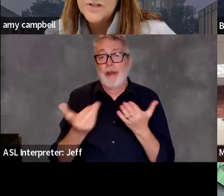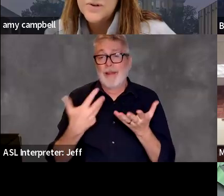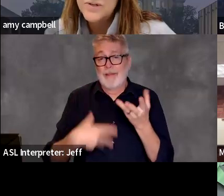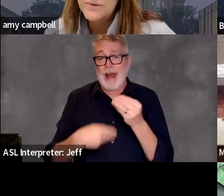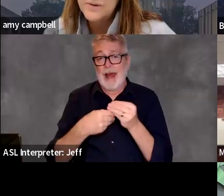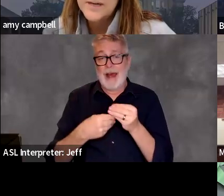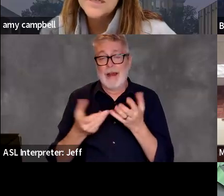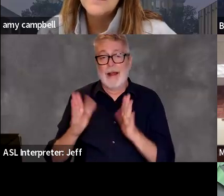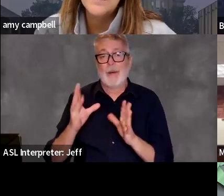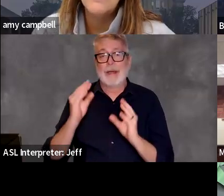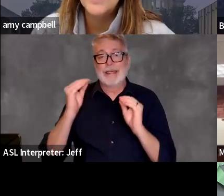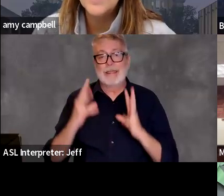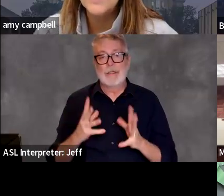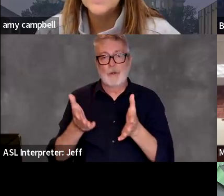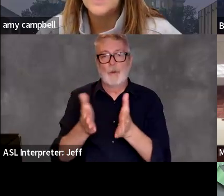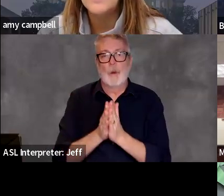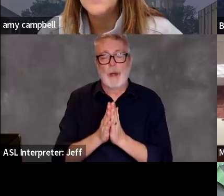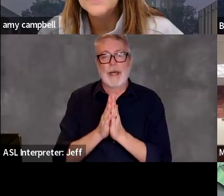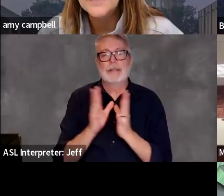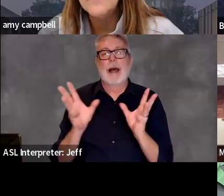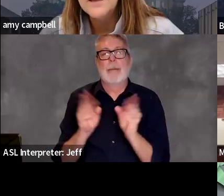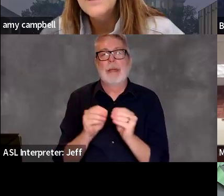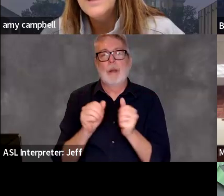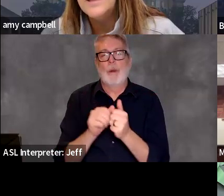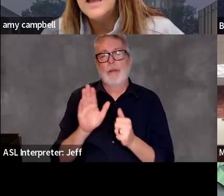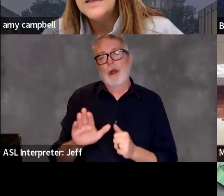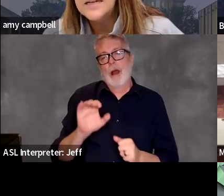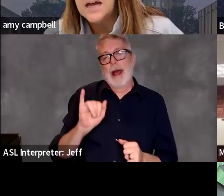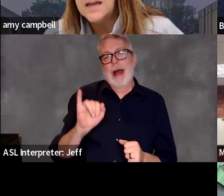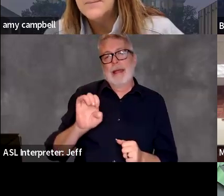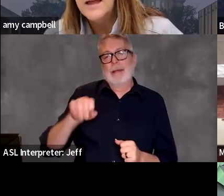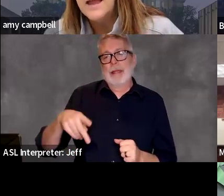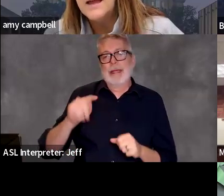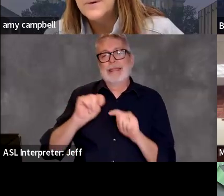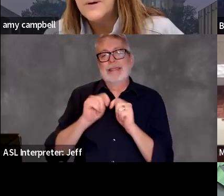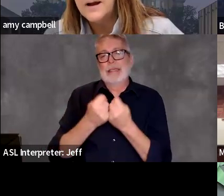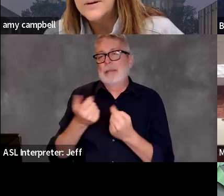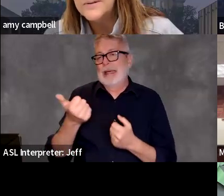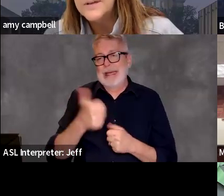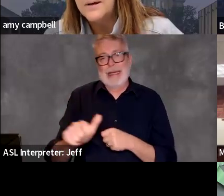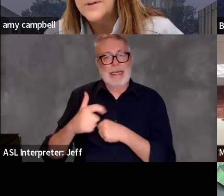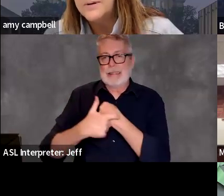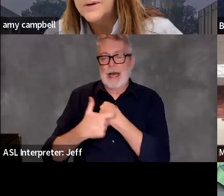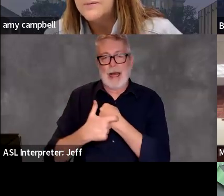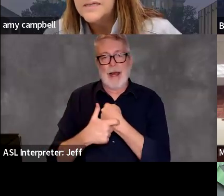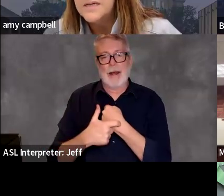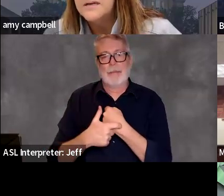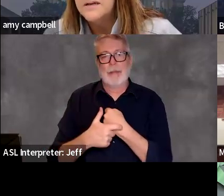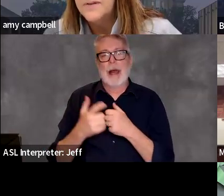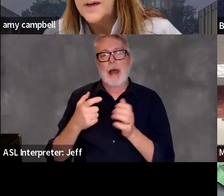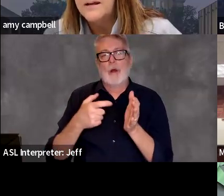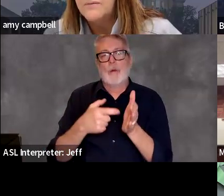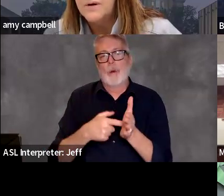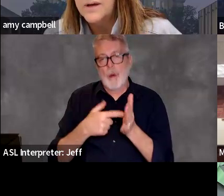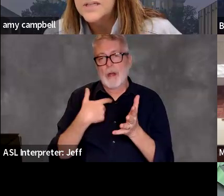allowing a teacher to request a meeting with a student's IEP team at any time, and requires there to be a